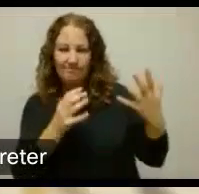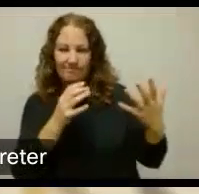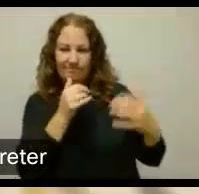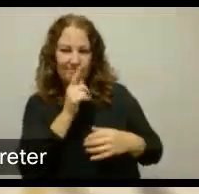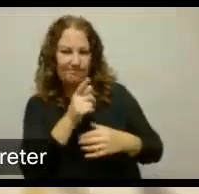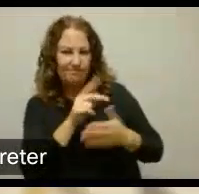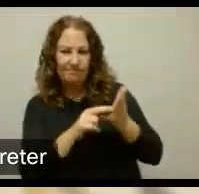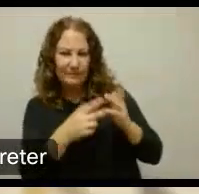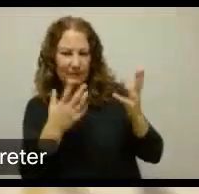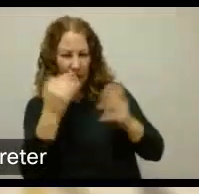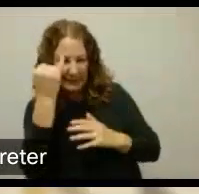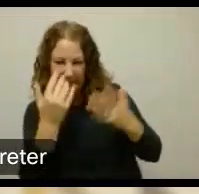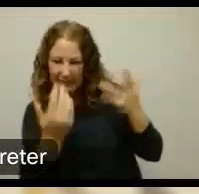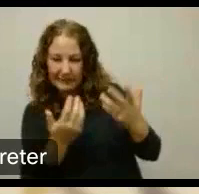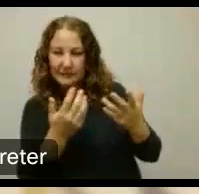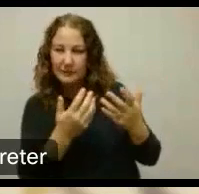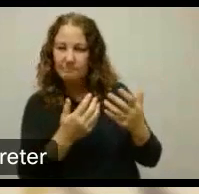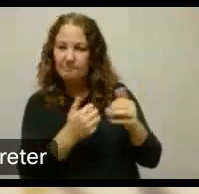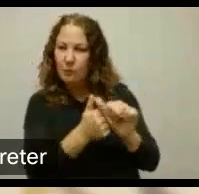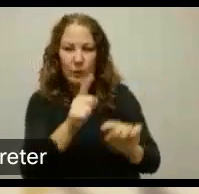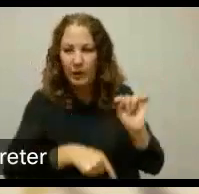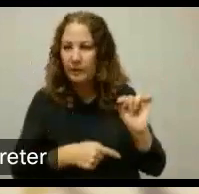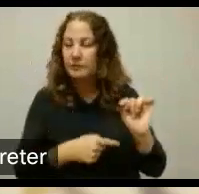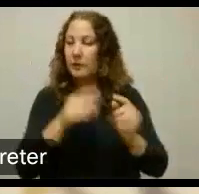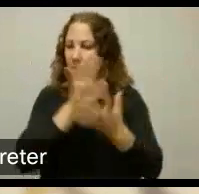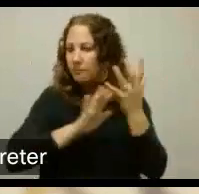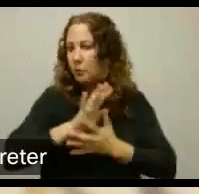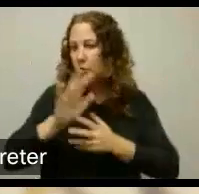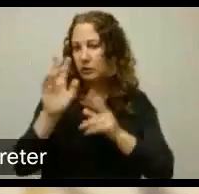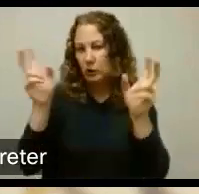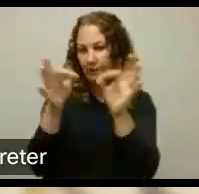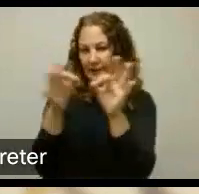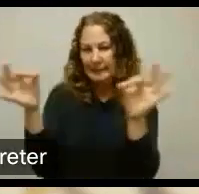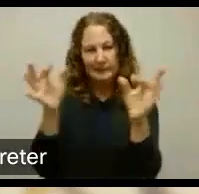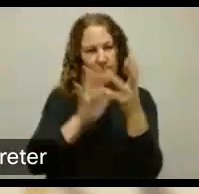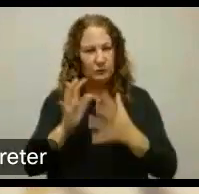follow my ideas. They might be confused by the topic sentence in itself.